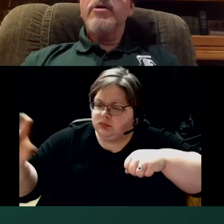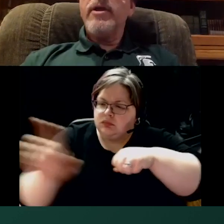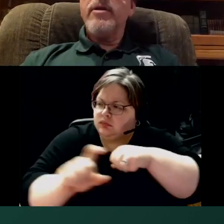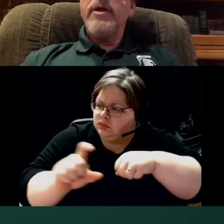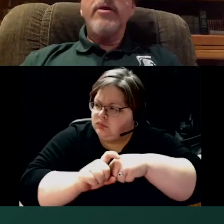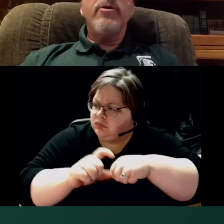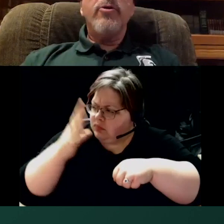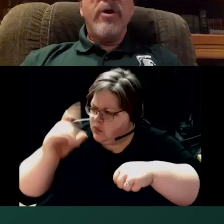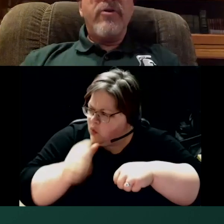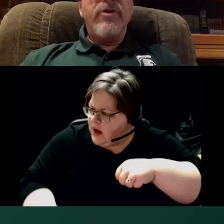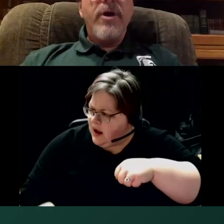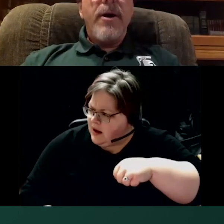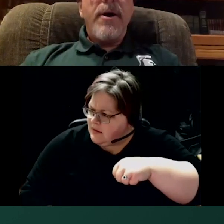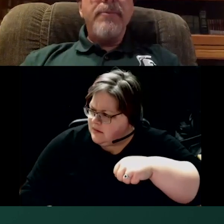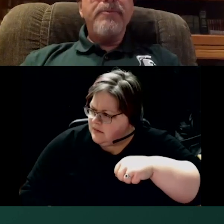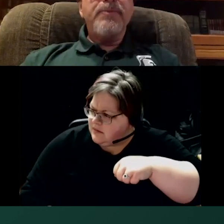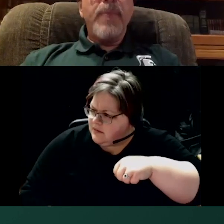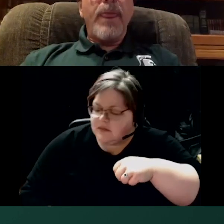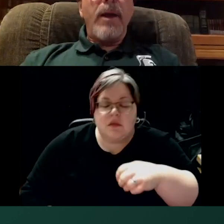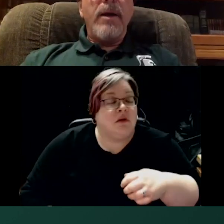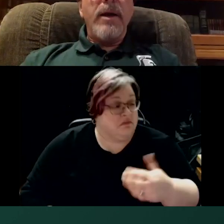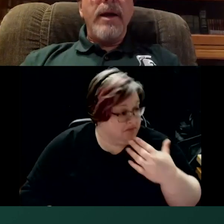Yeah, so that's a good question. Um,